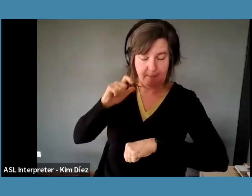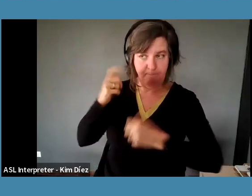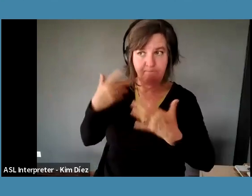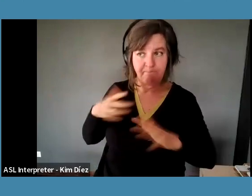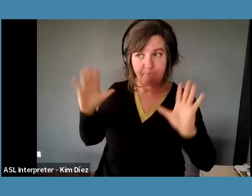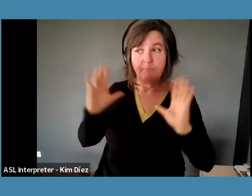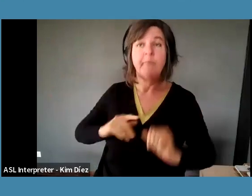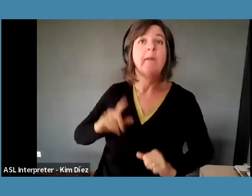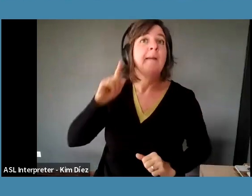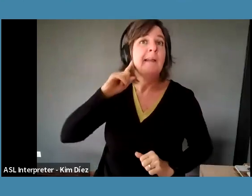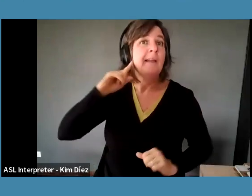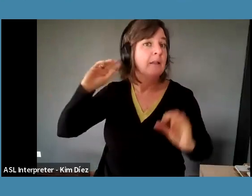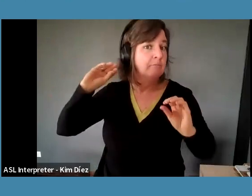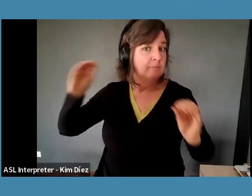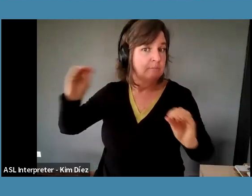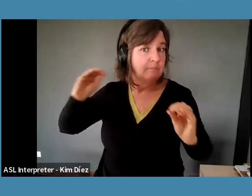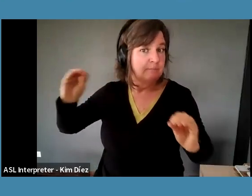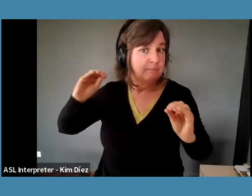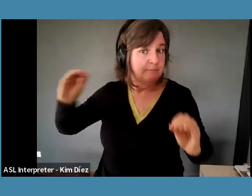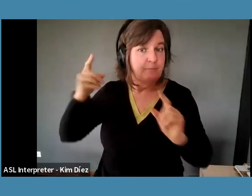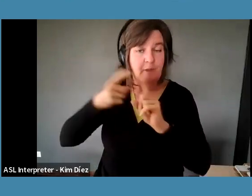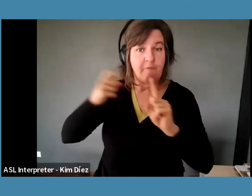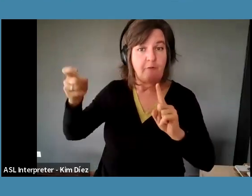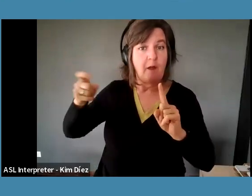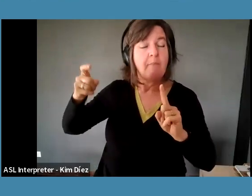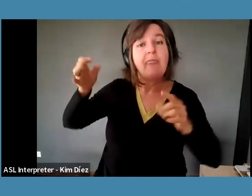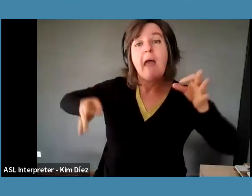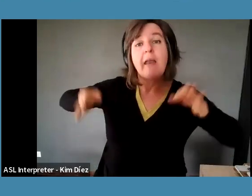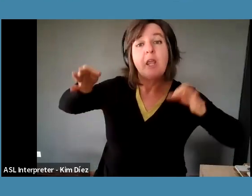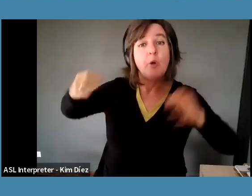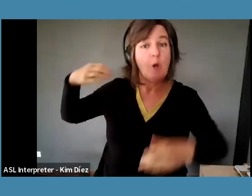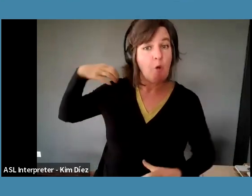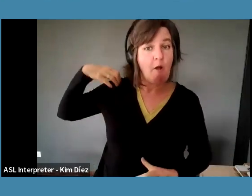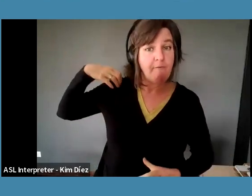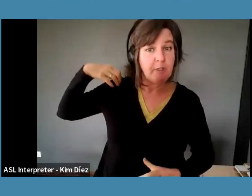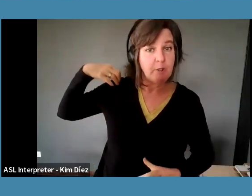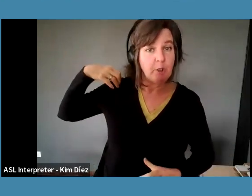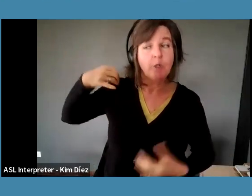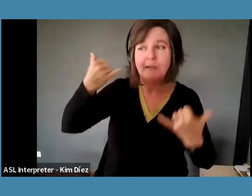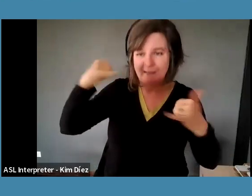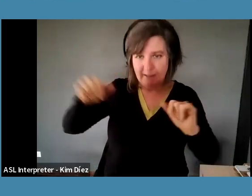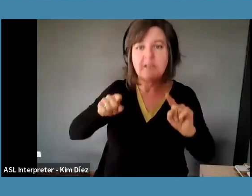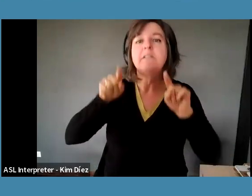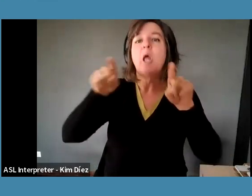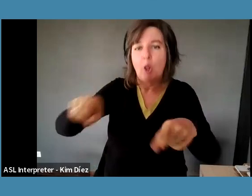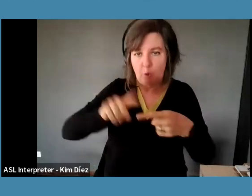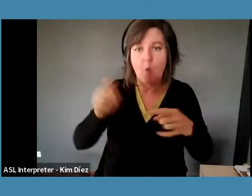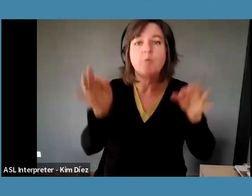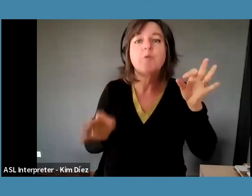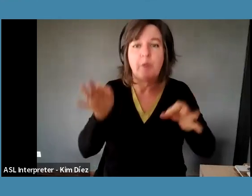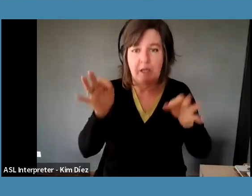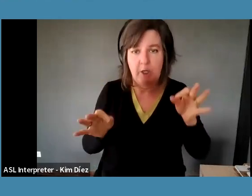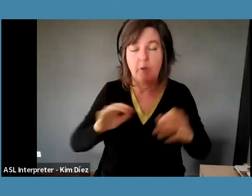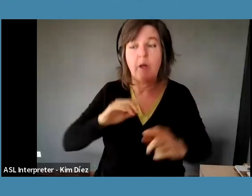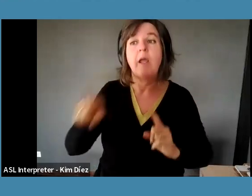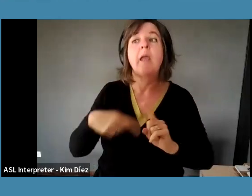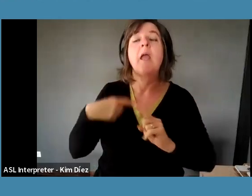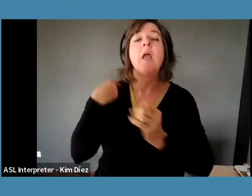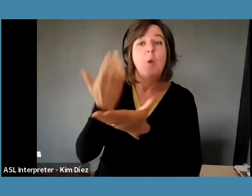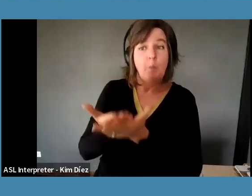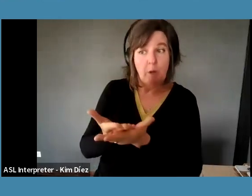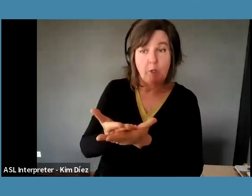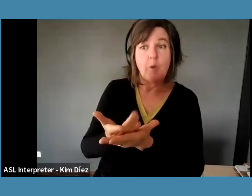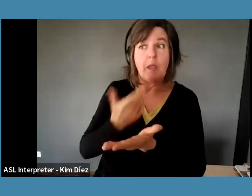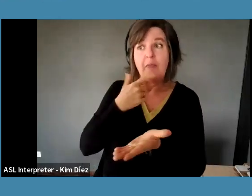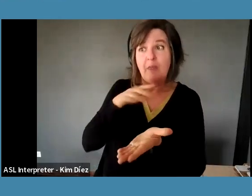don't hear anything back from your hearing officer, you still need to go to that hearing. And when you go there, you can explain, look,